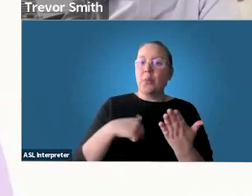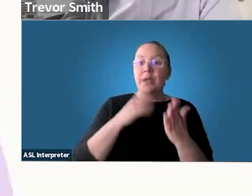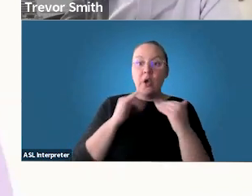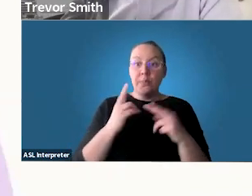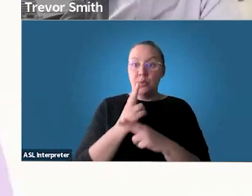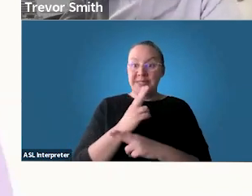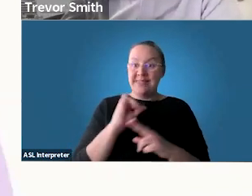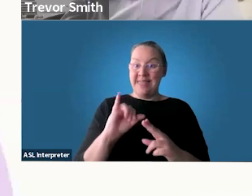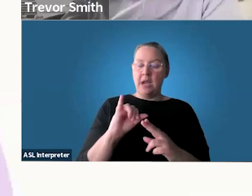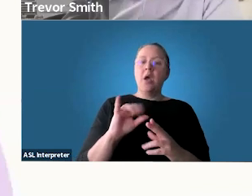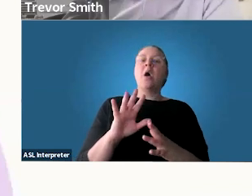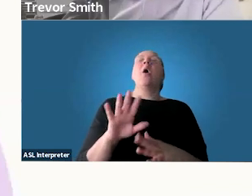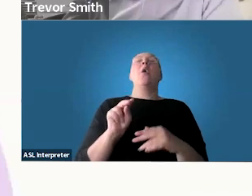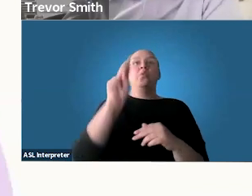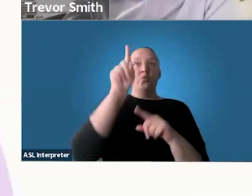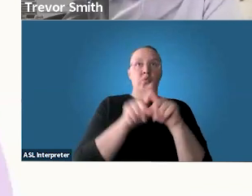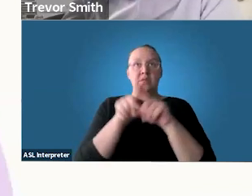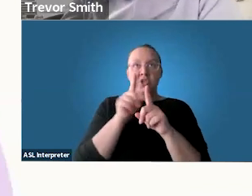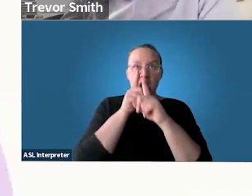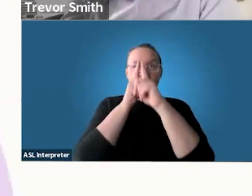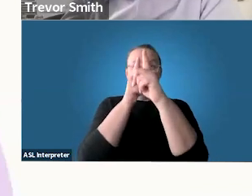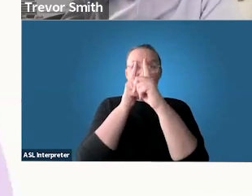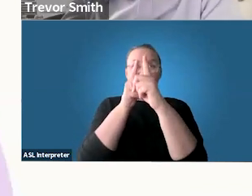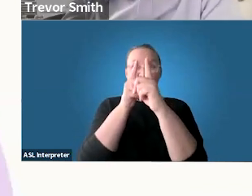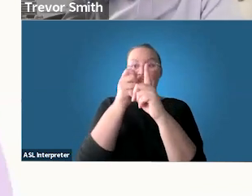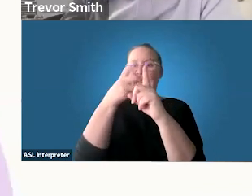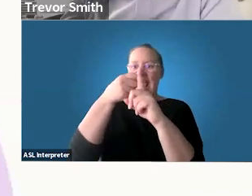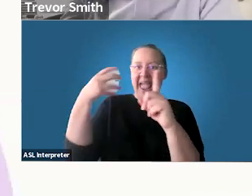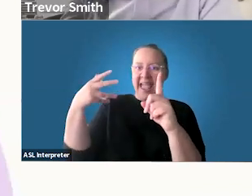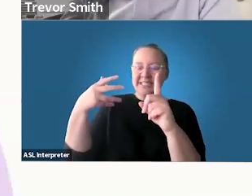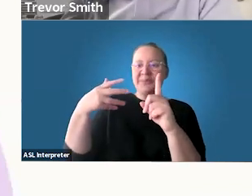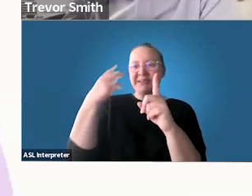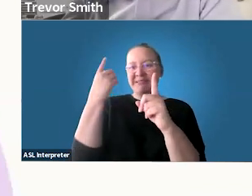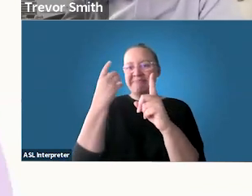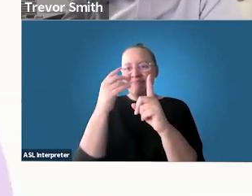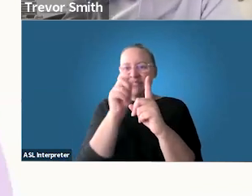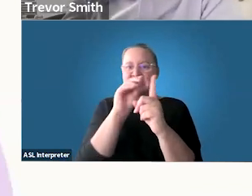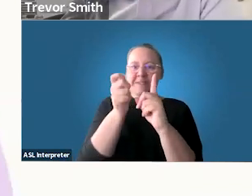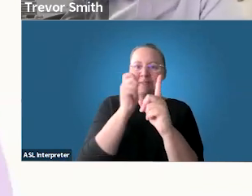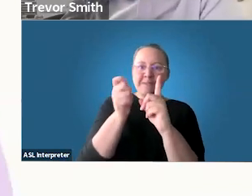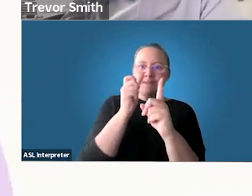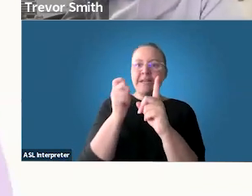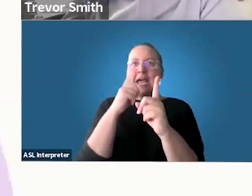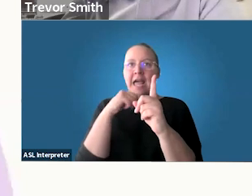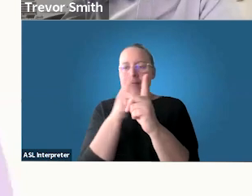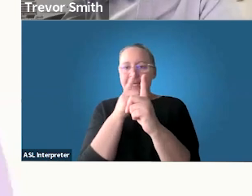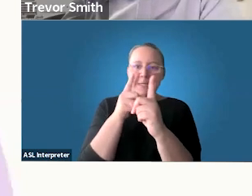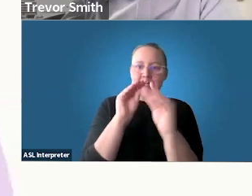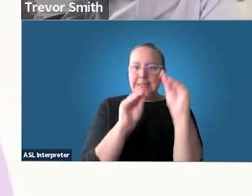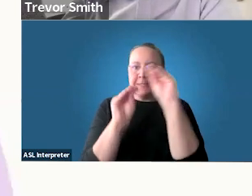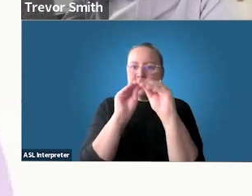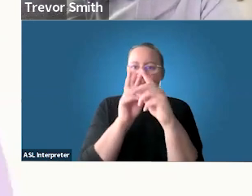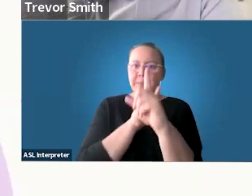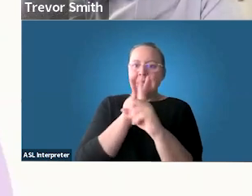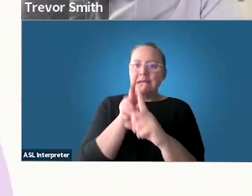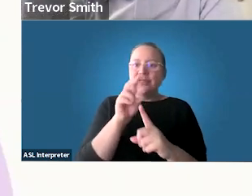that folks can look at this North Star and add to it, play with it, think about how they could use it for their own organizational vision, for their own